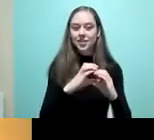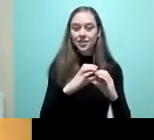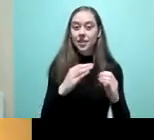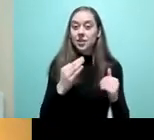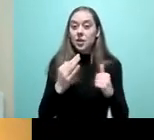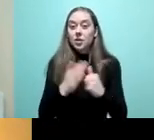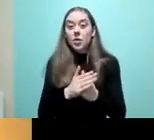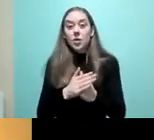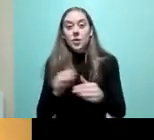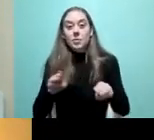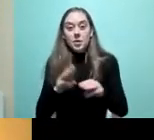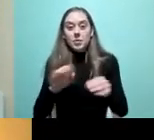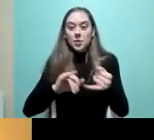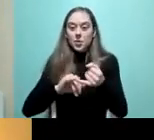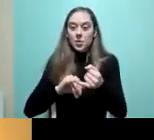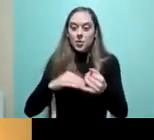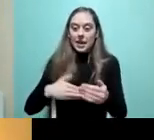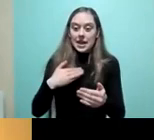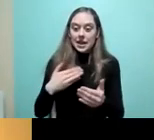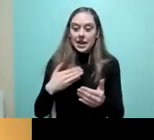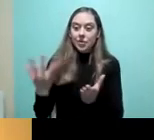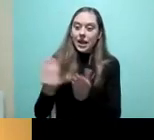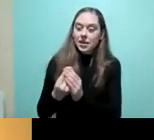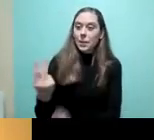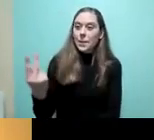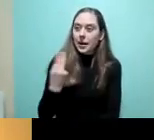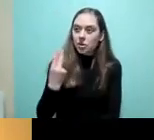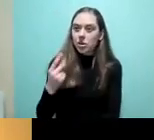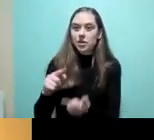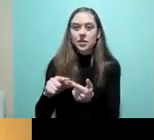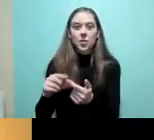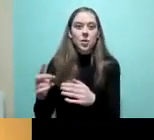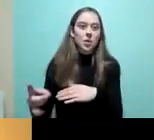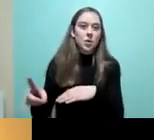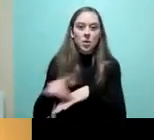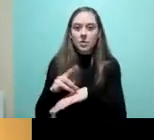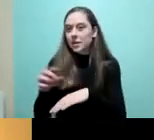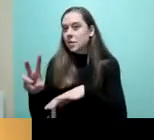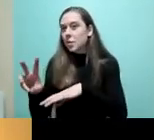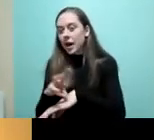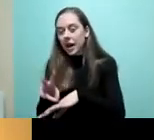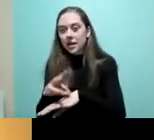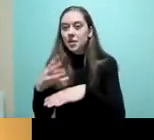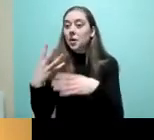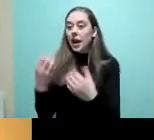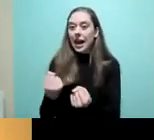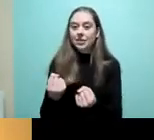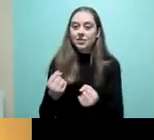that are living with spouses, partners, um, you know, who have kids, especially,